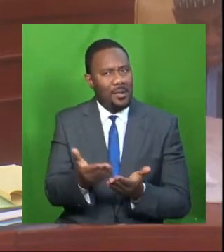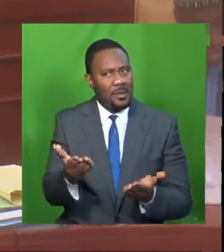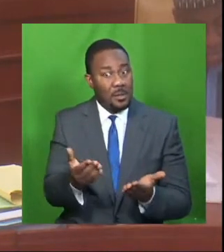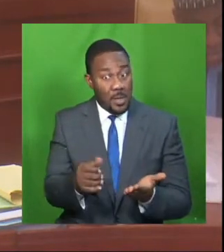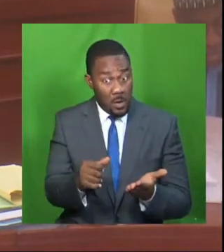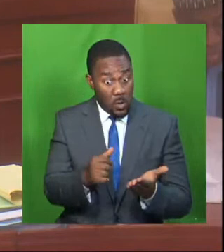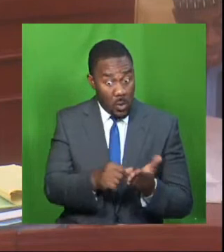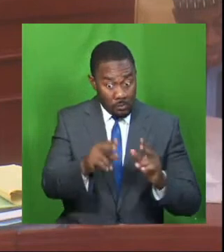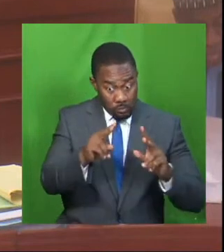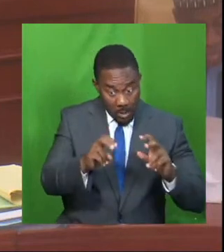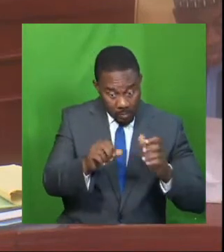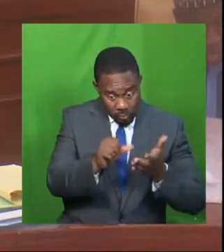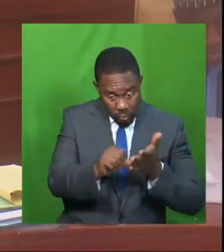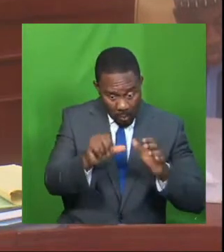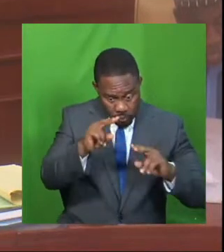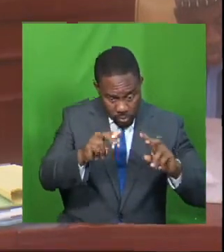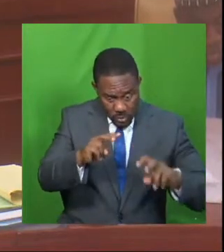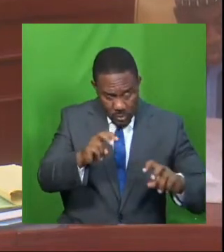Speaker,